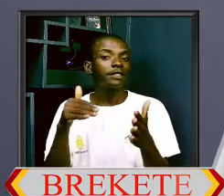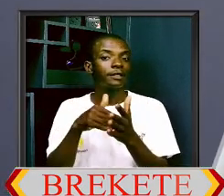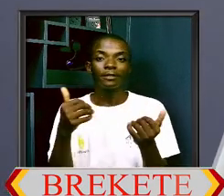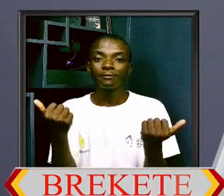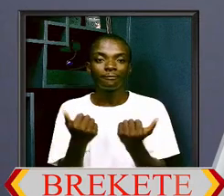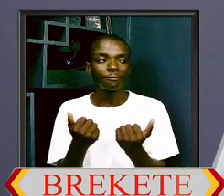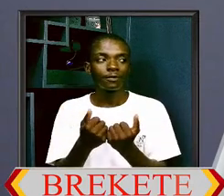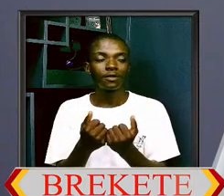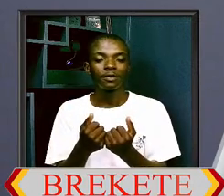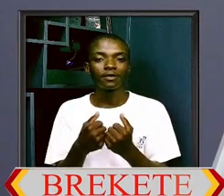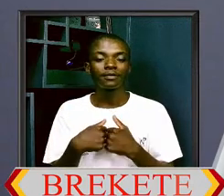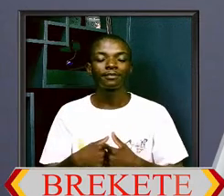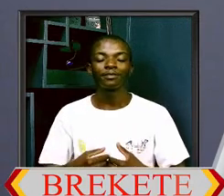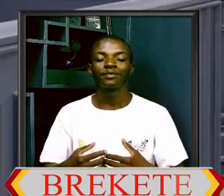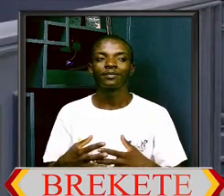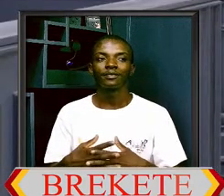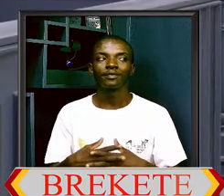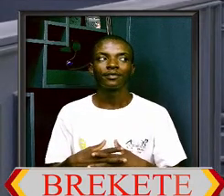fight